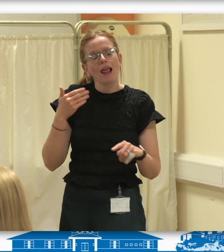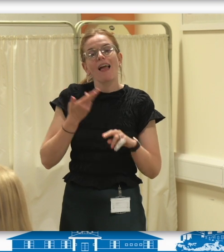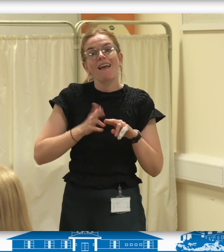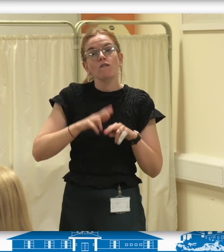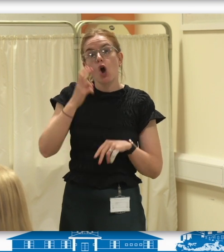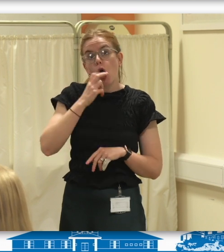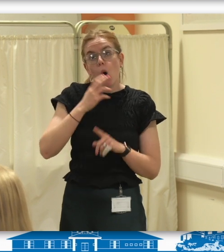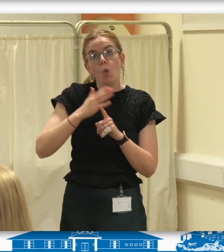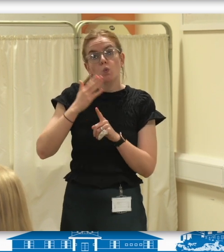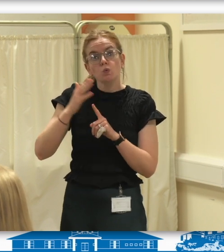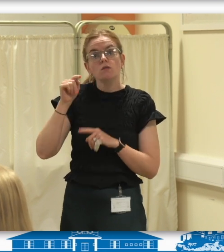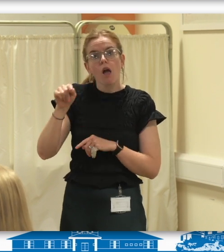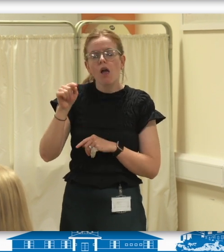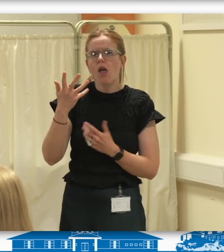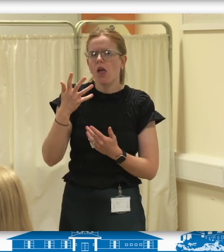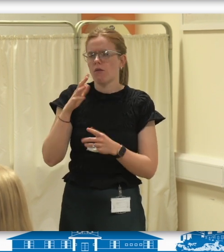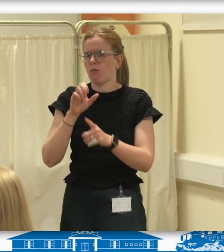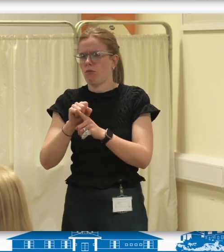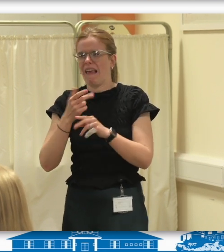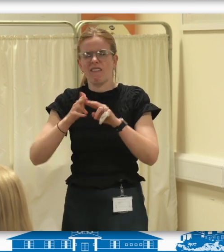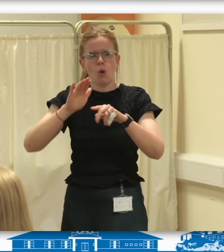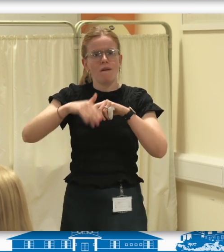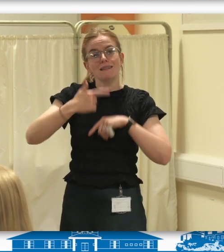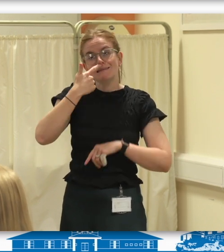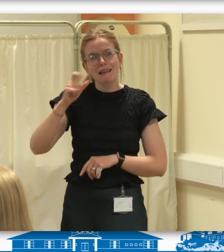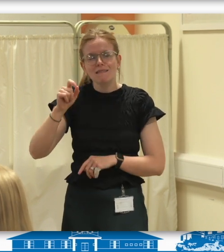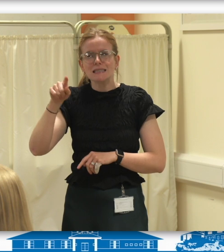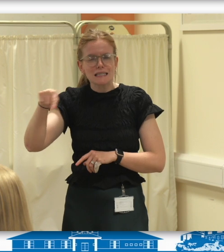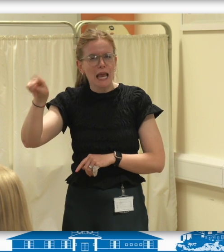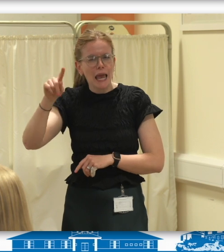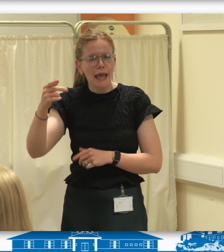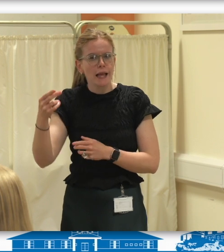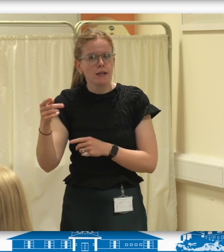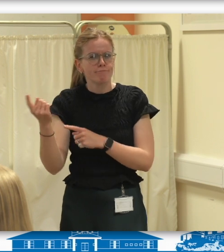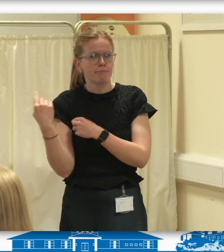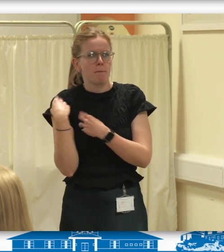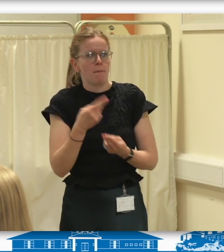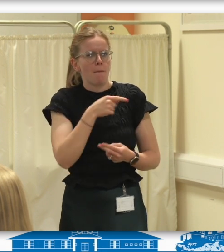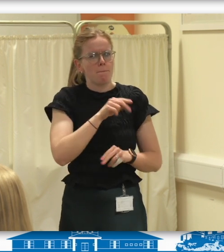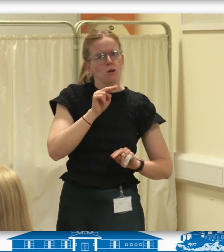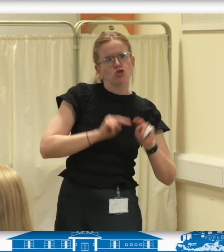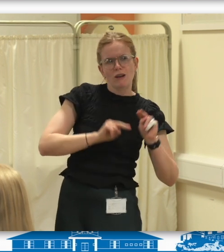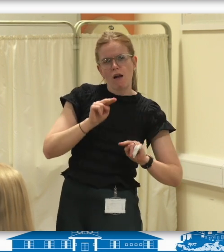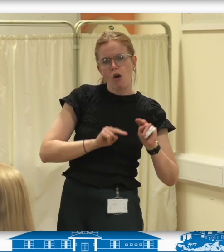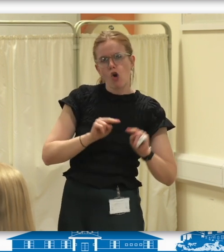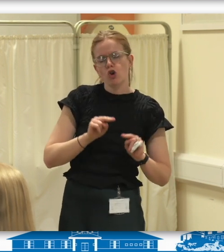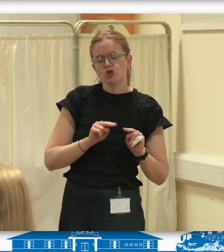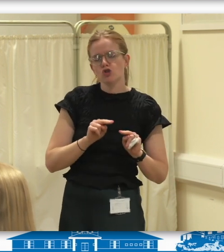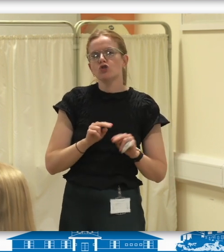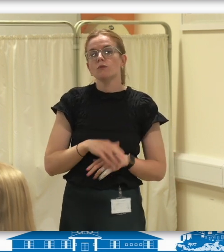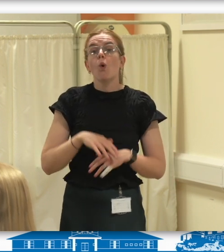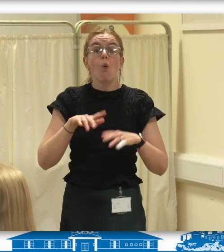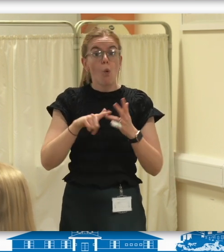of onset, sort of routinely over 70, as this is more unusual with ME/CFS. Or they can come straight